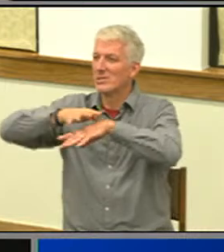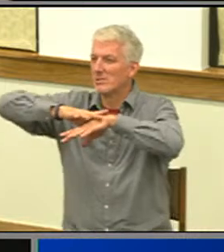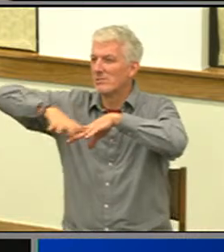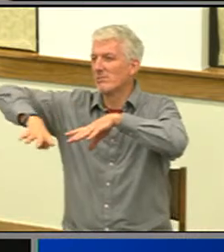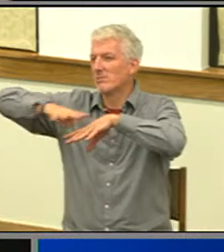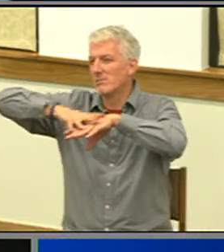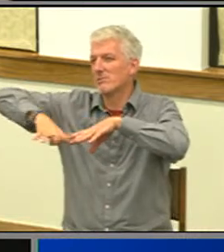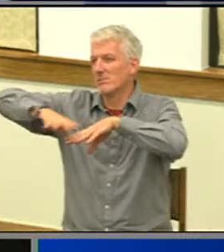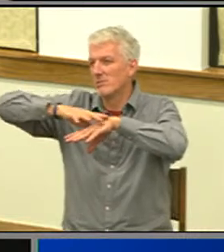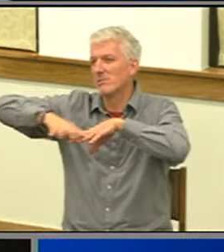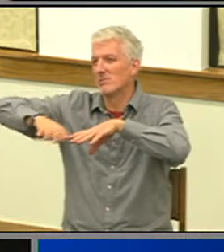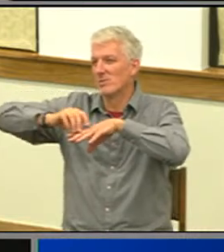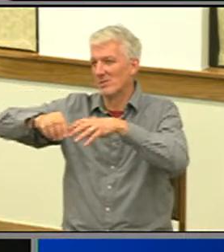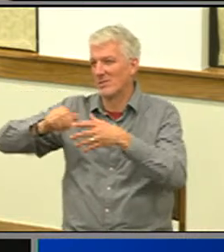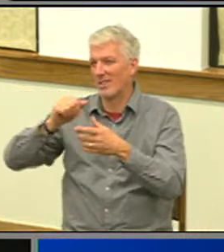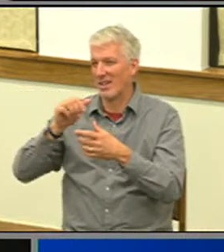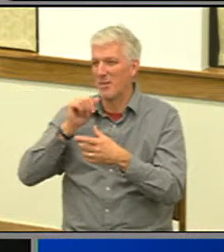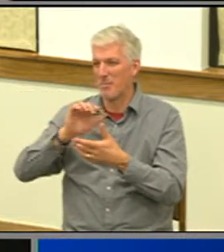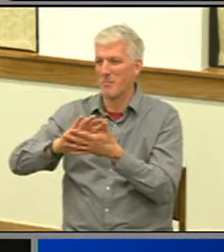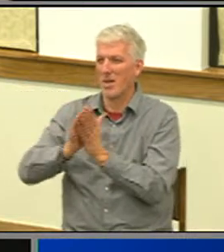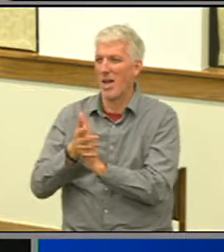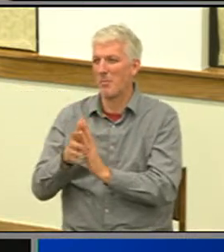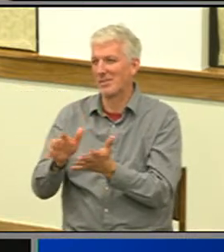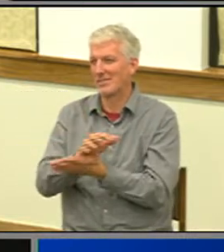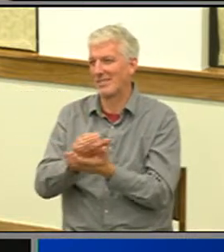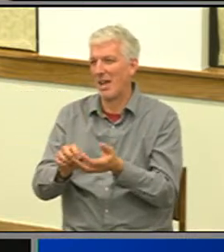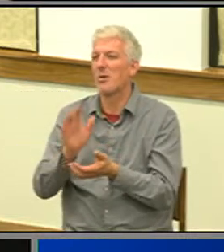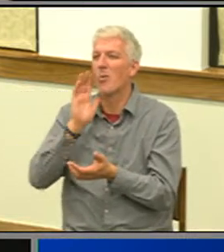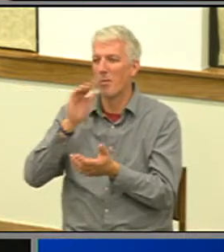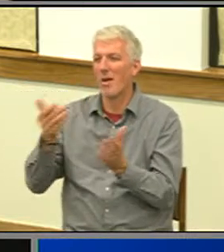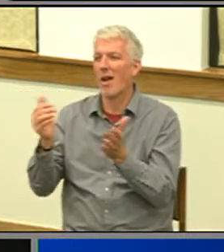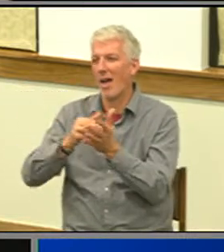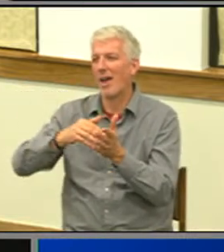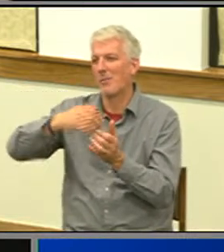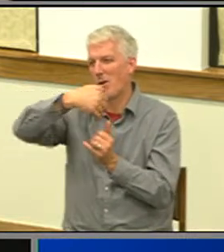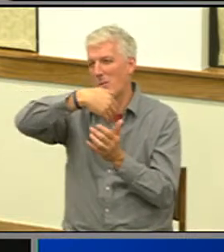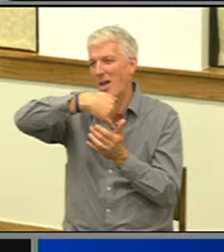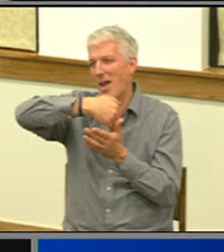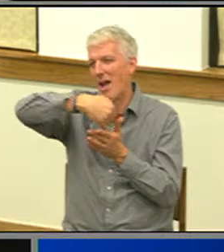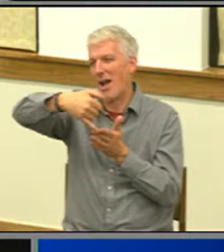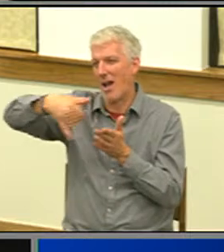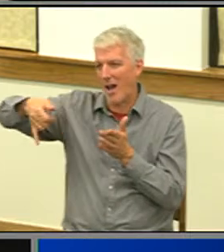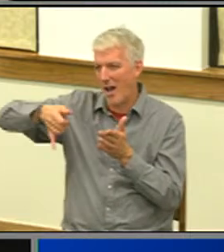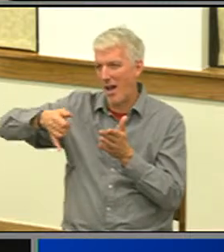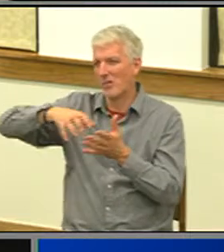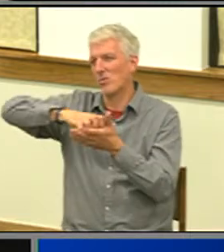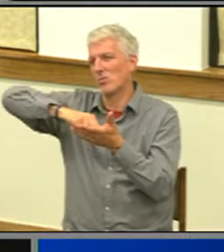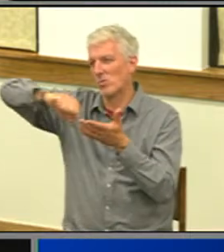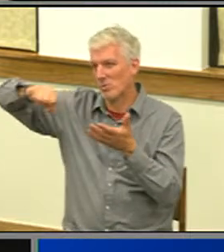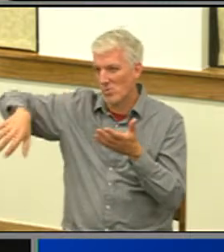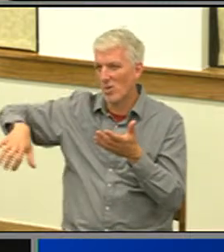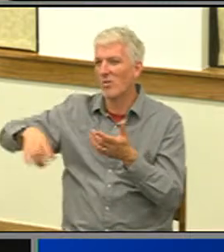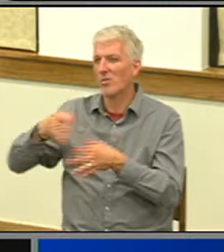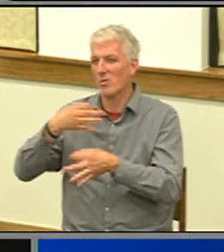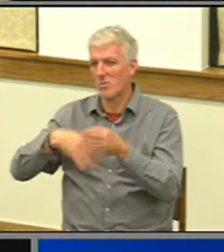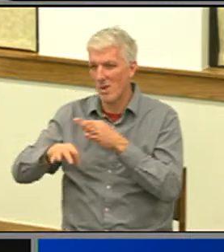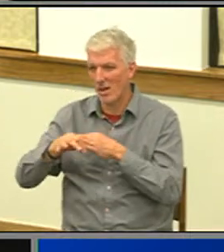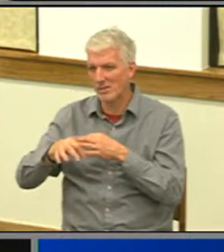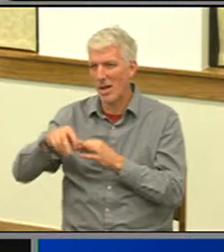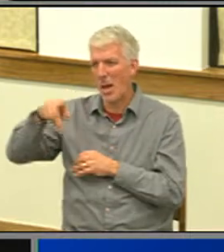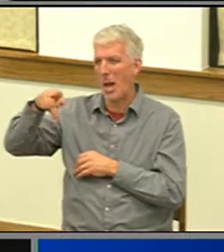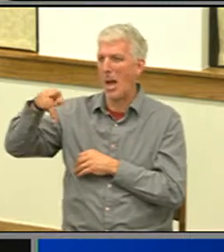of the asphalt, and again, those locations will be saw cut, removed, and replaced. Potholes, it's